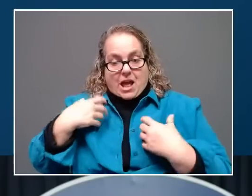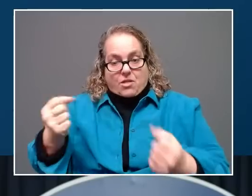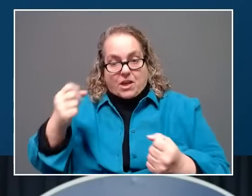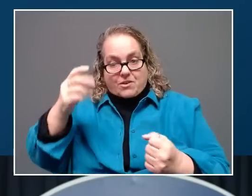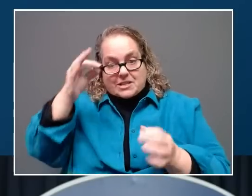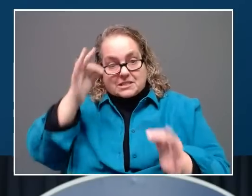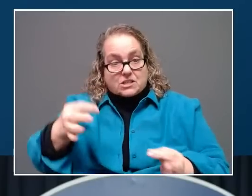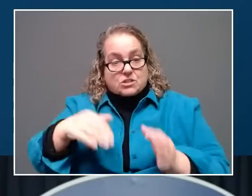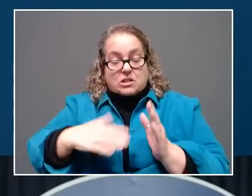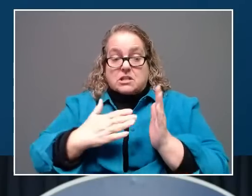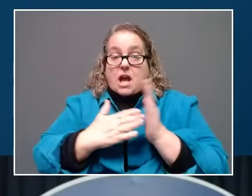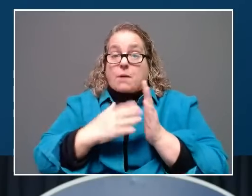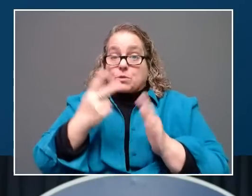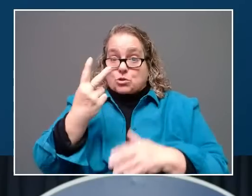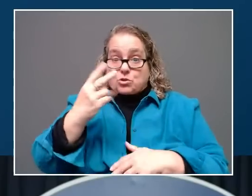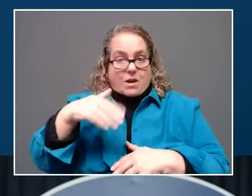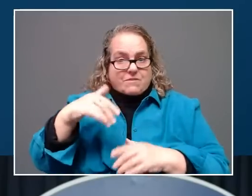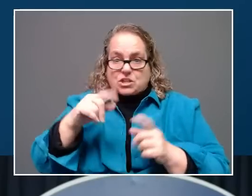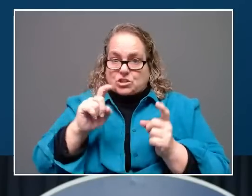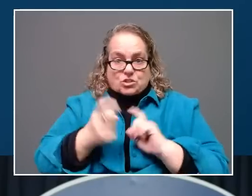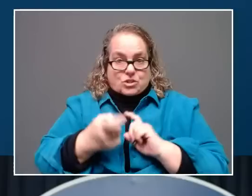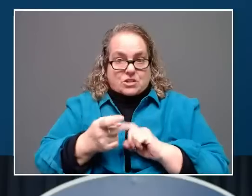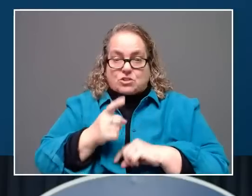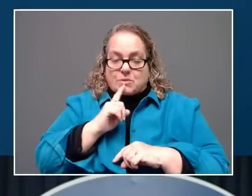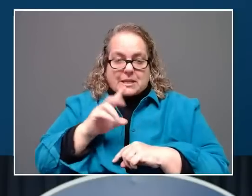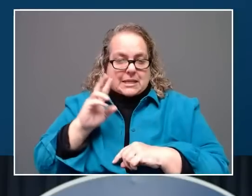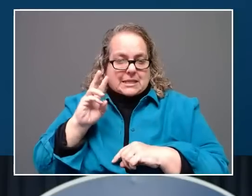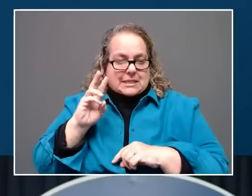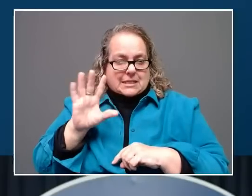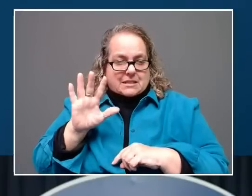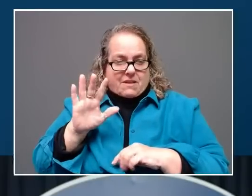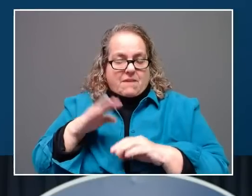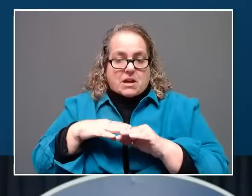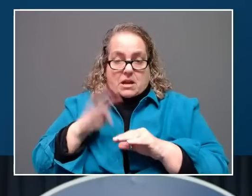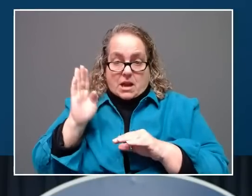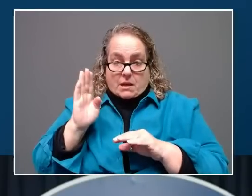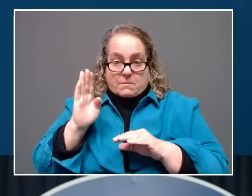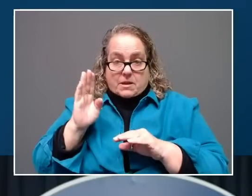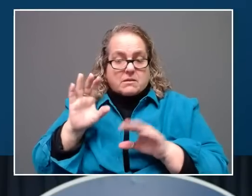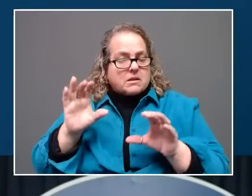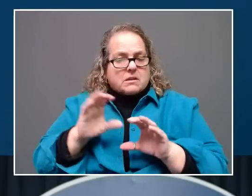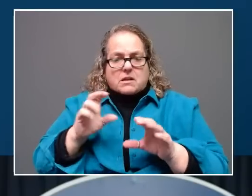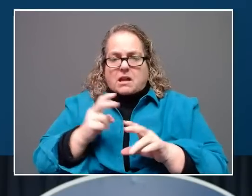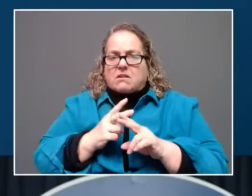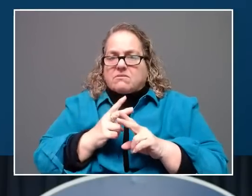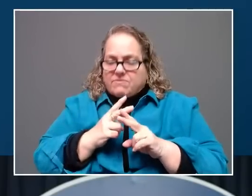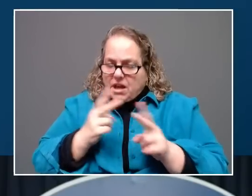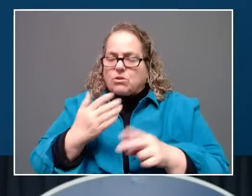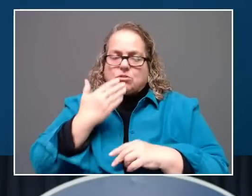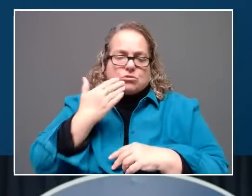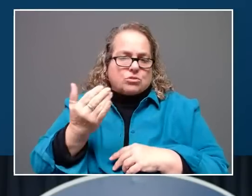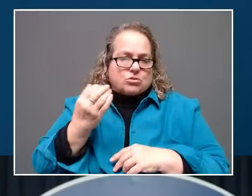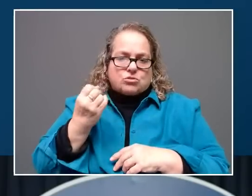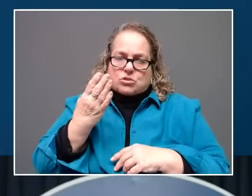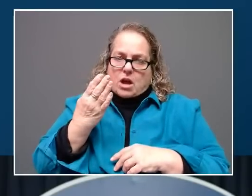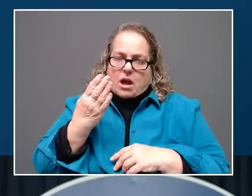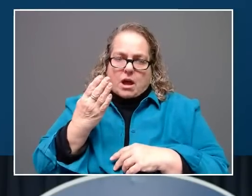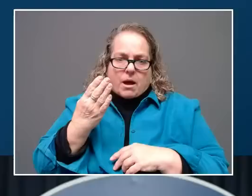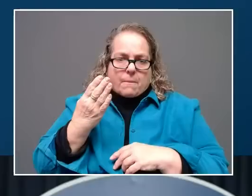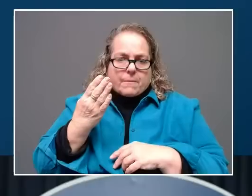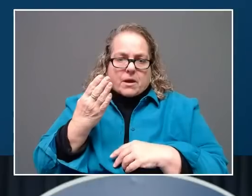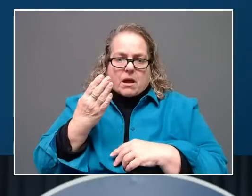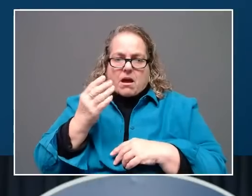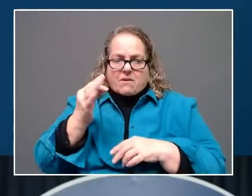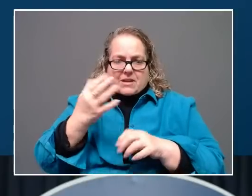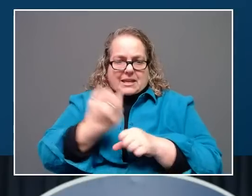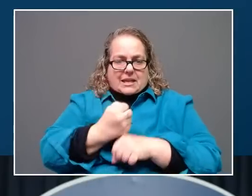changed. Really, 65 and up has done a really good job of getting in and getting vaccinated.